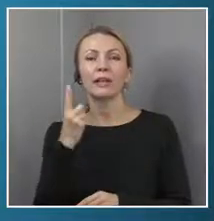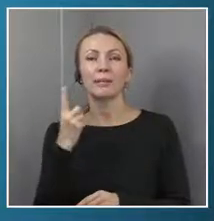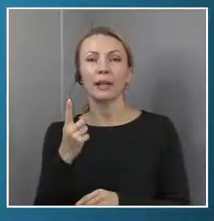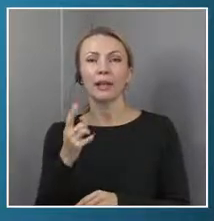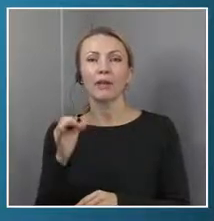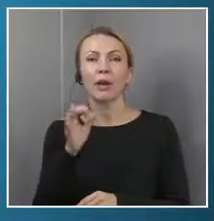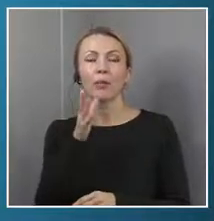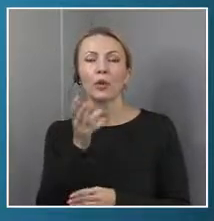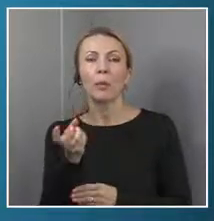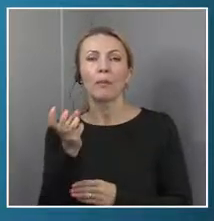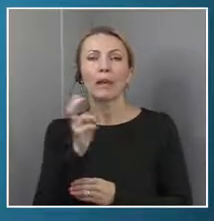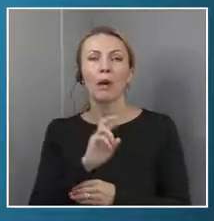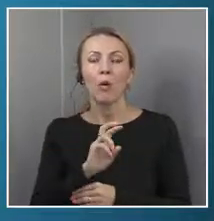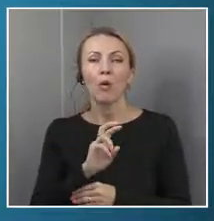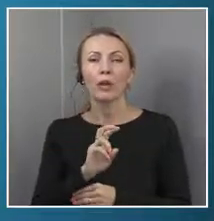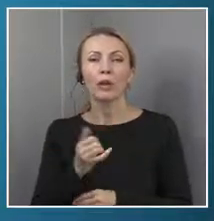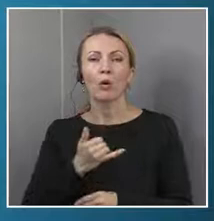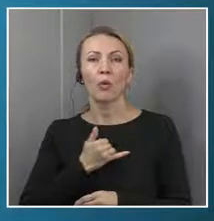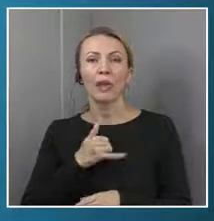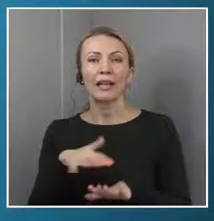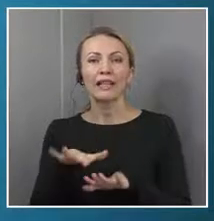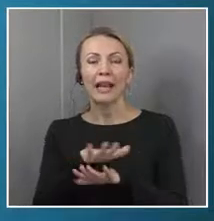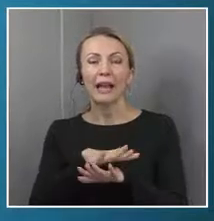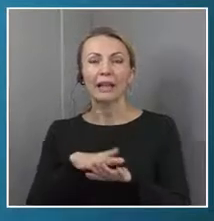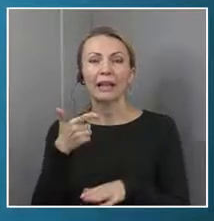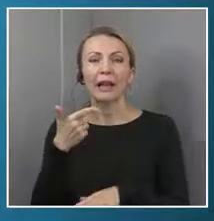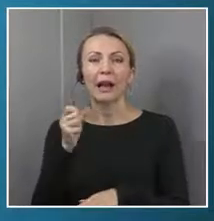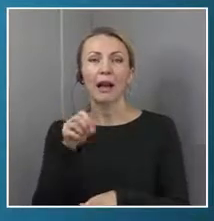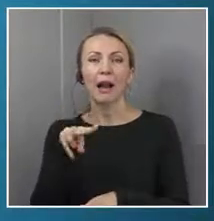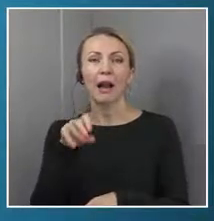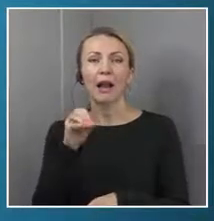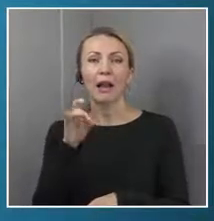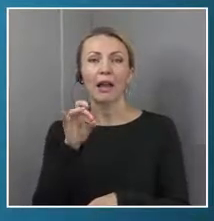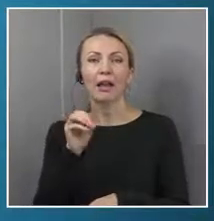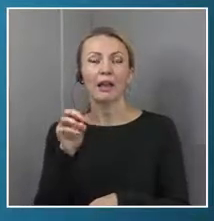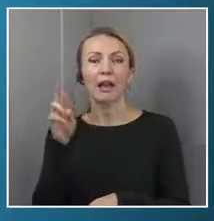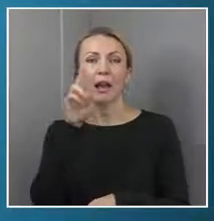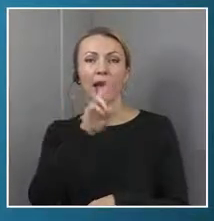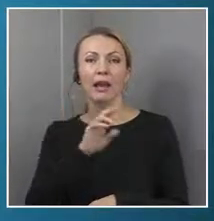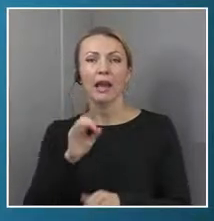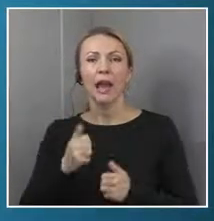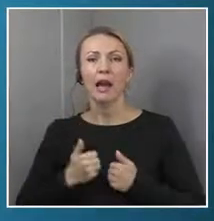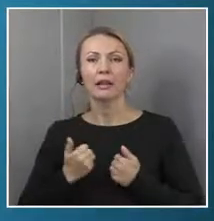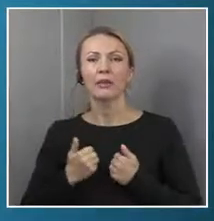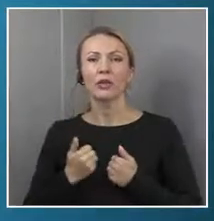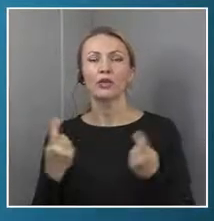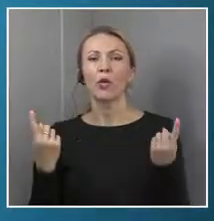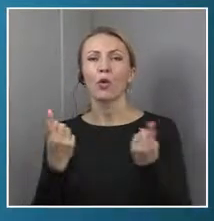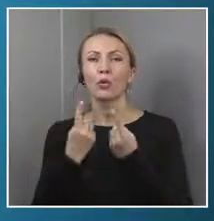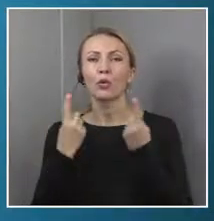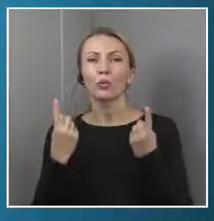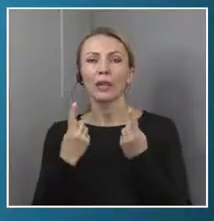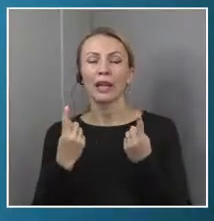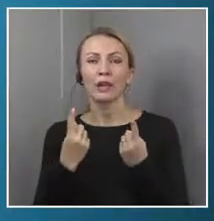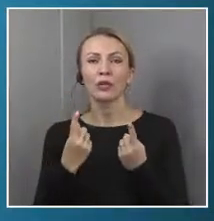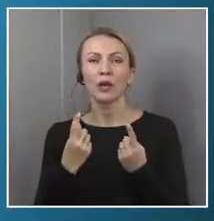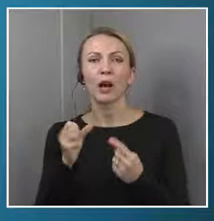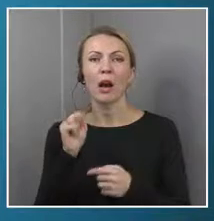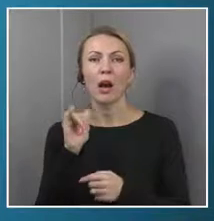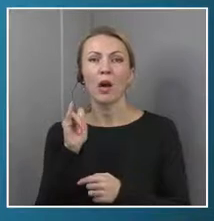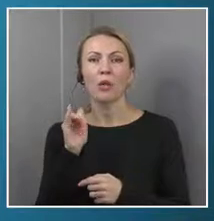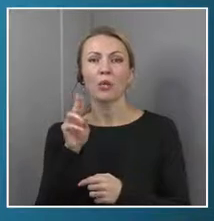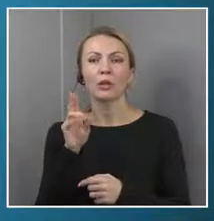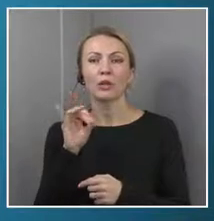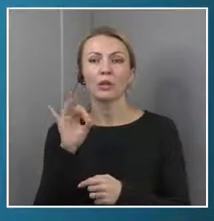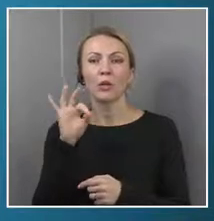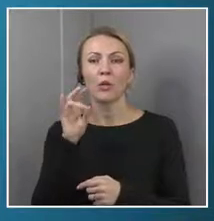change. And I think, I expect that international galleries would come to Russia, and